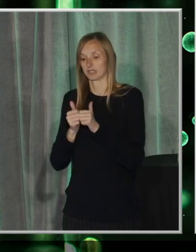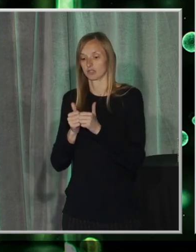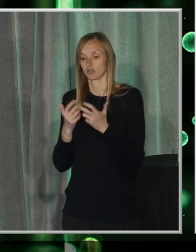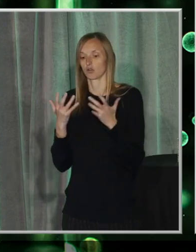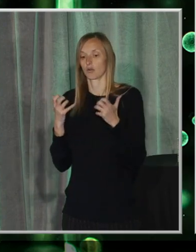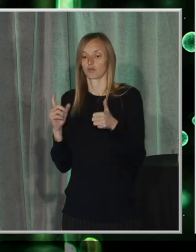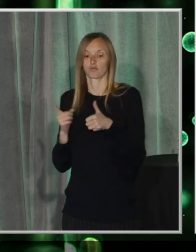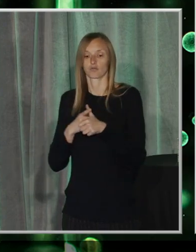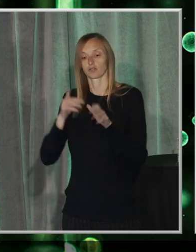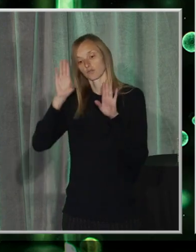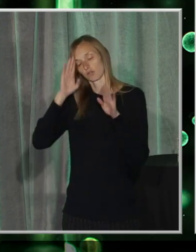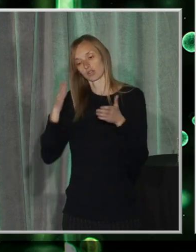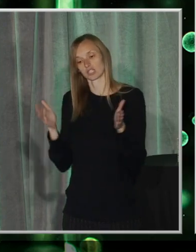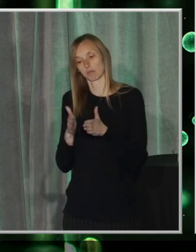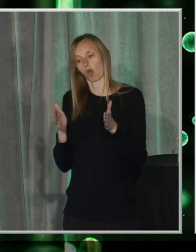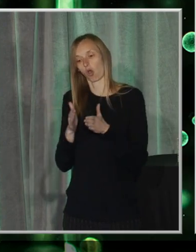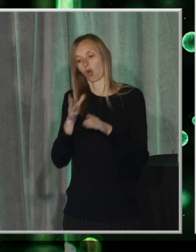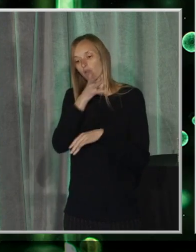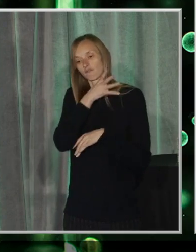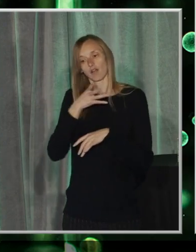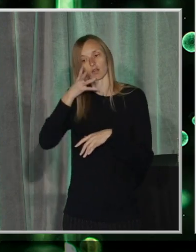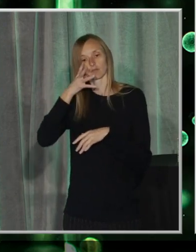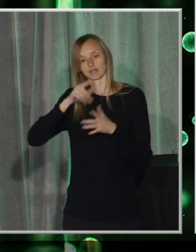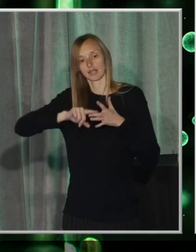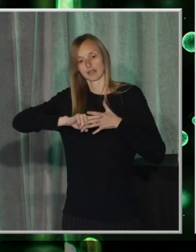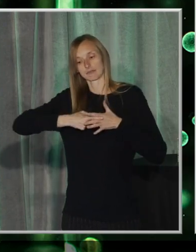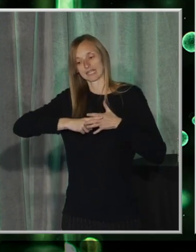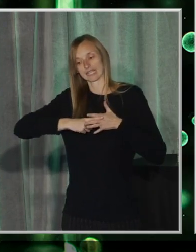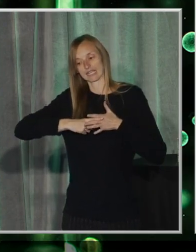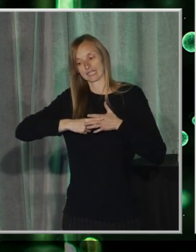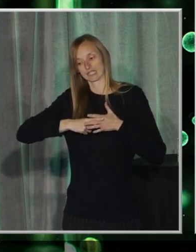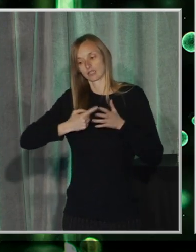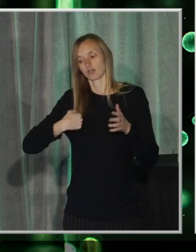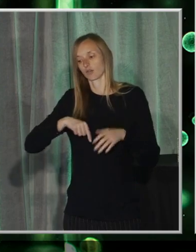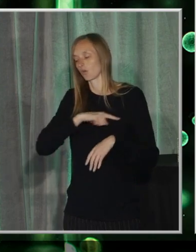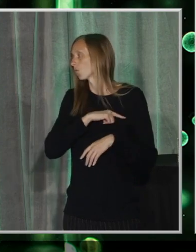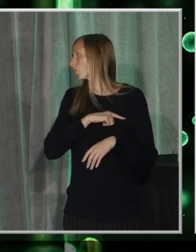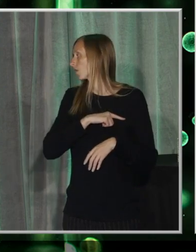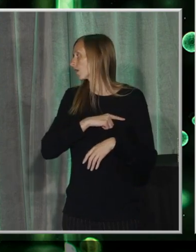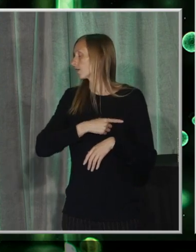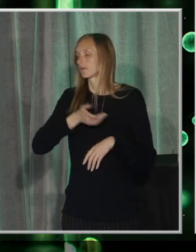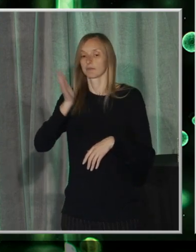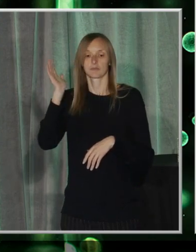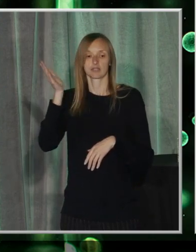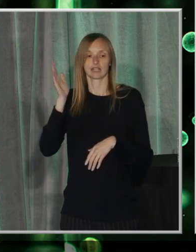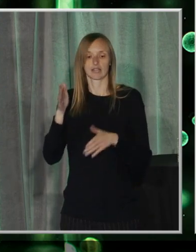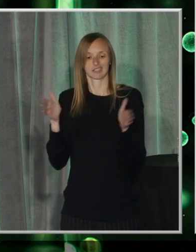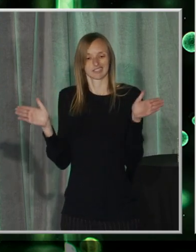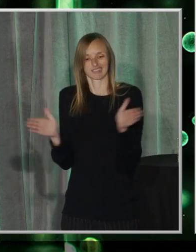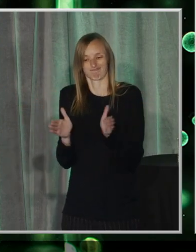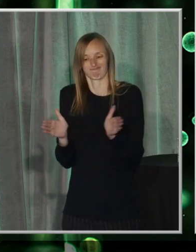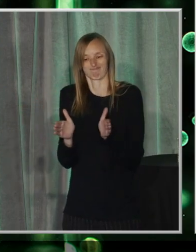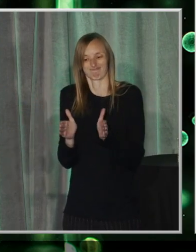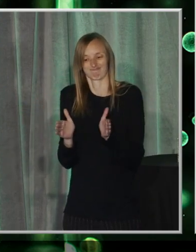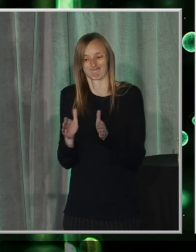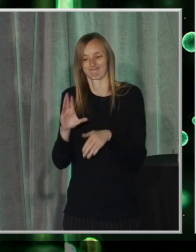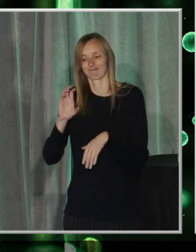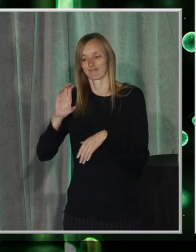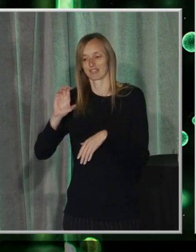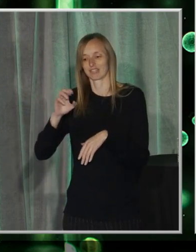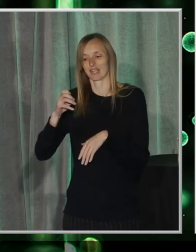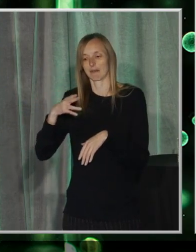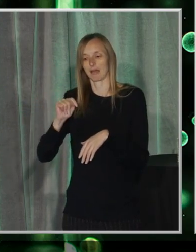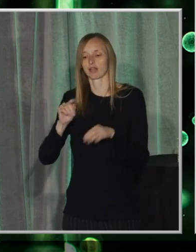first focus on small scale farms at the beginning. So we presented these compact